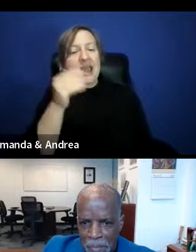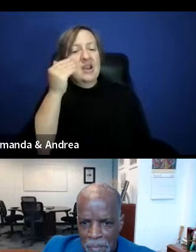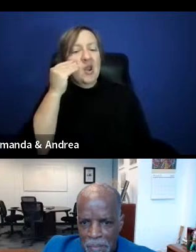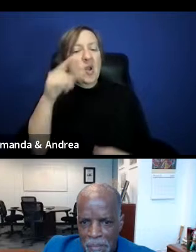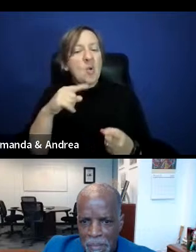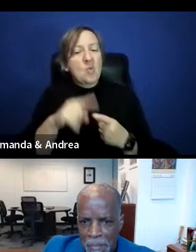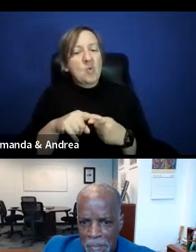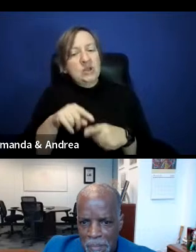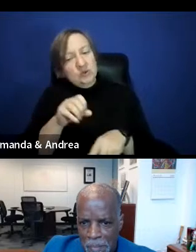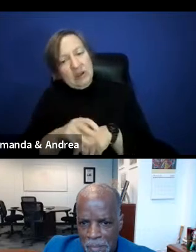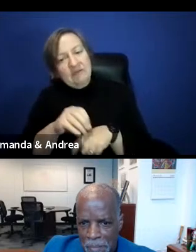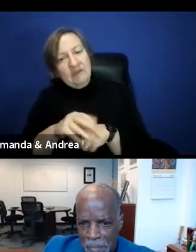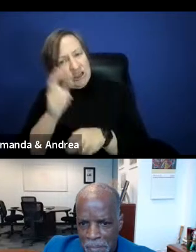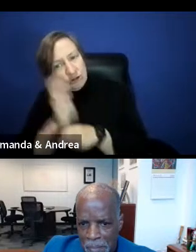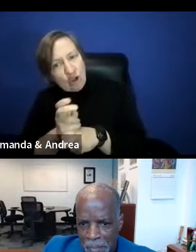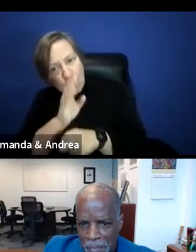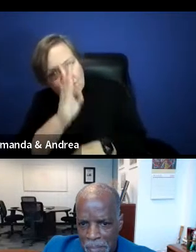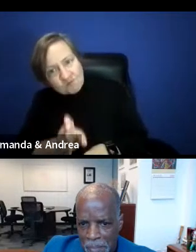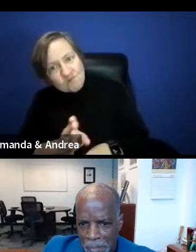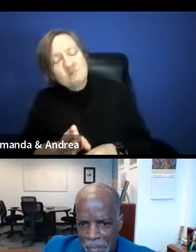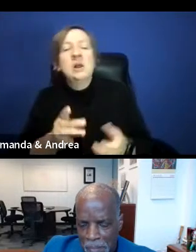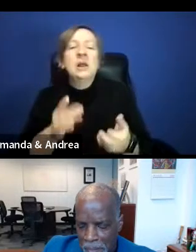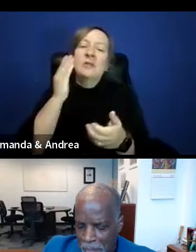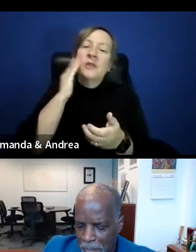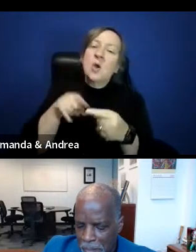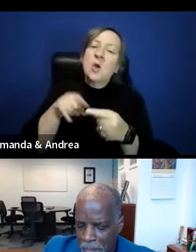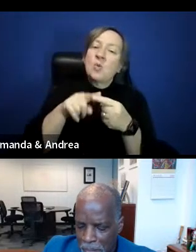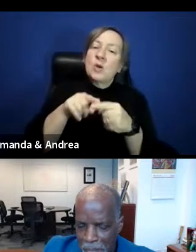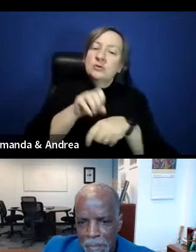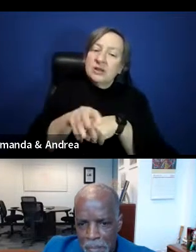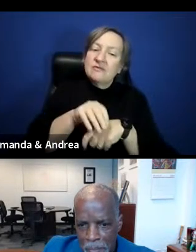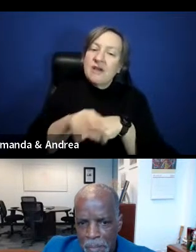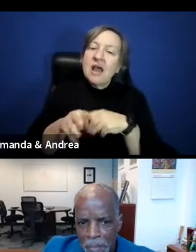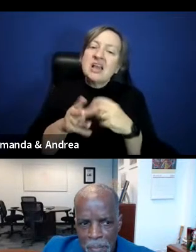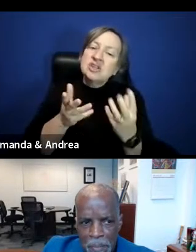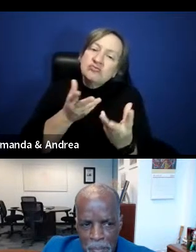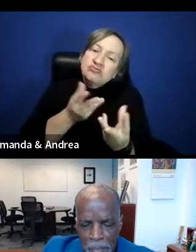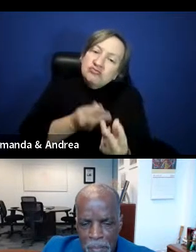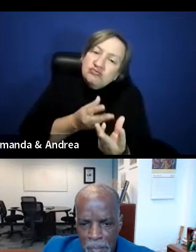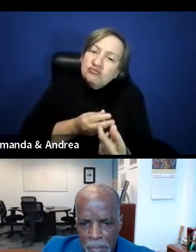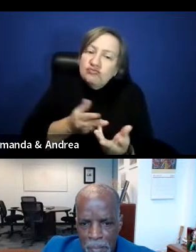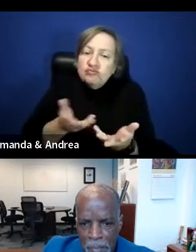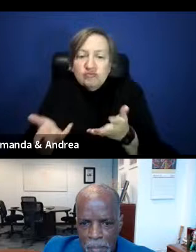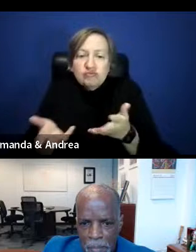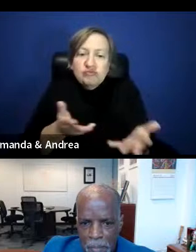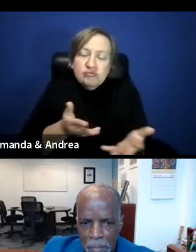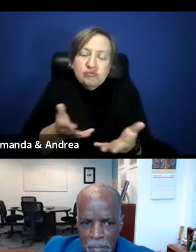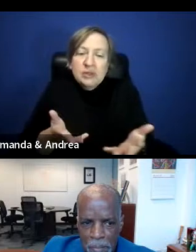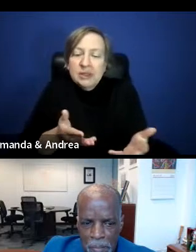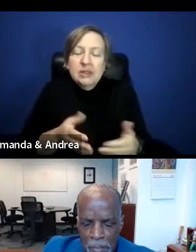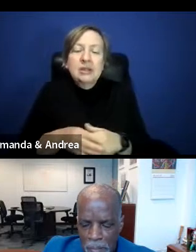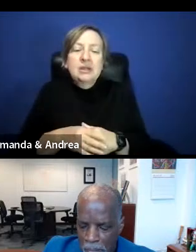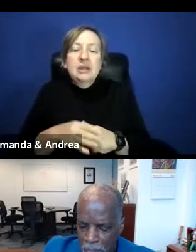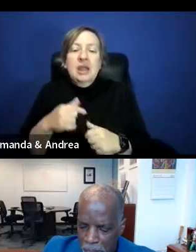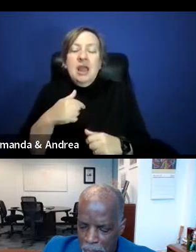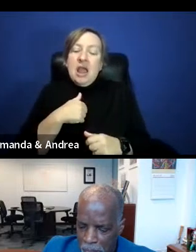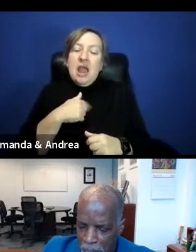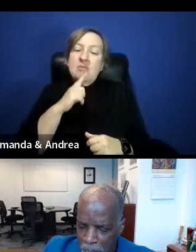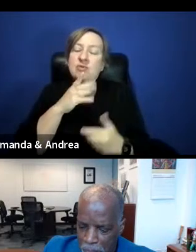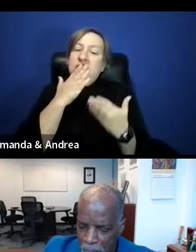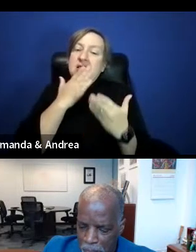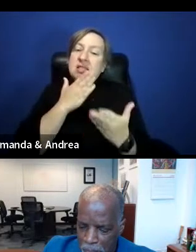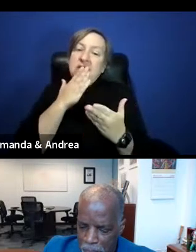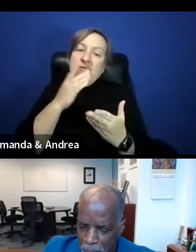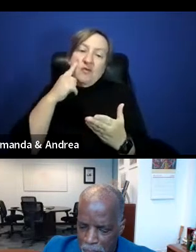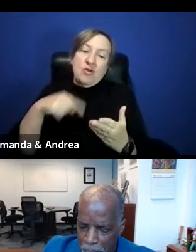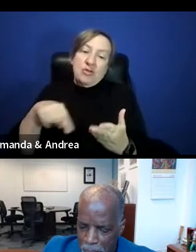when to advise hard and they know when to advise soft. And so I'm grateful for them.